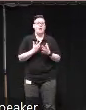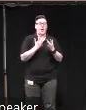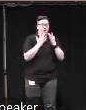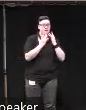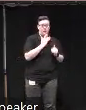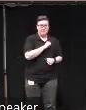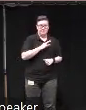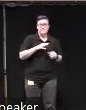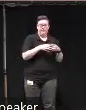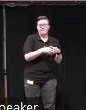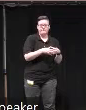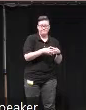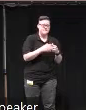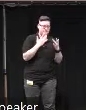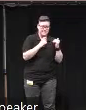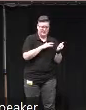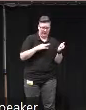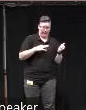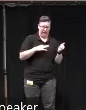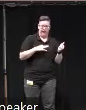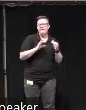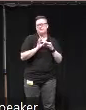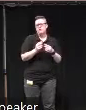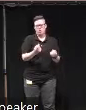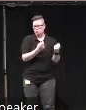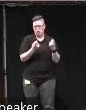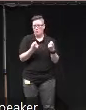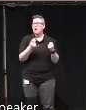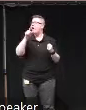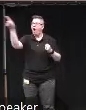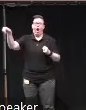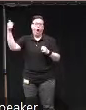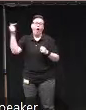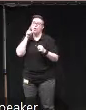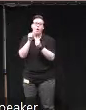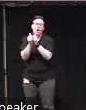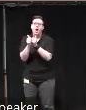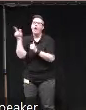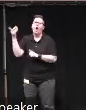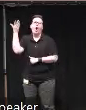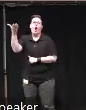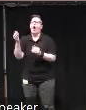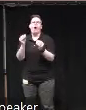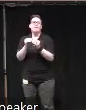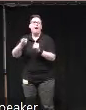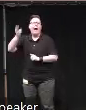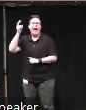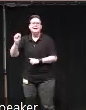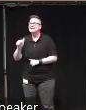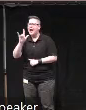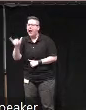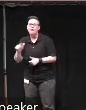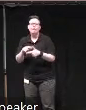staffing related to recruitment. There are major competitors that offer higher clinical salaries and